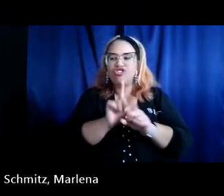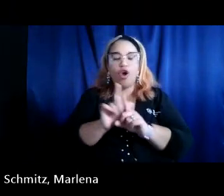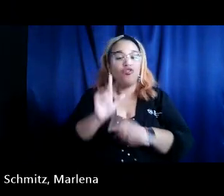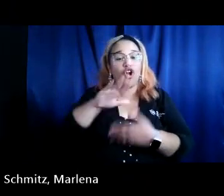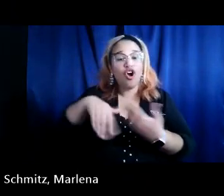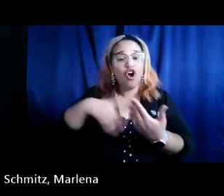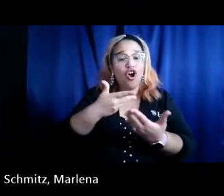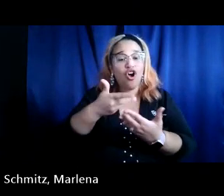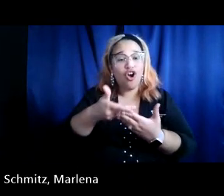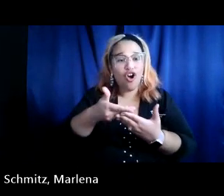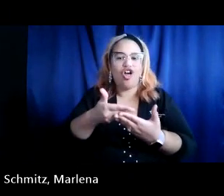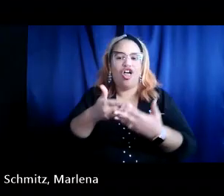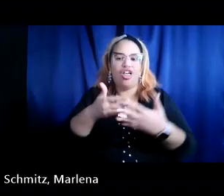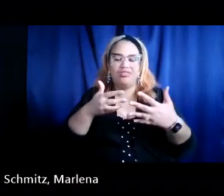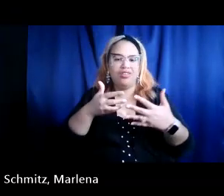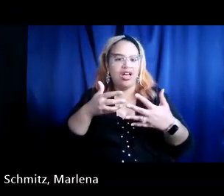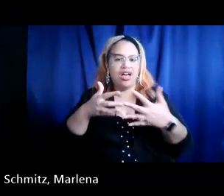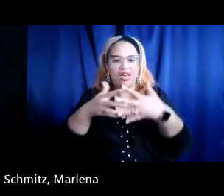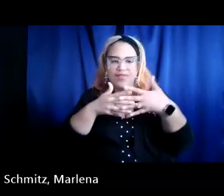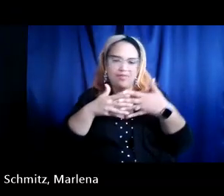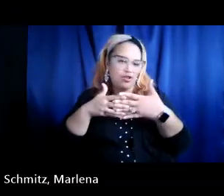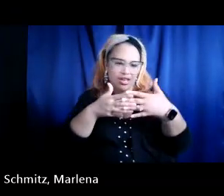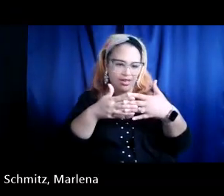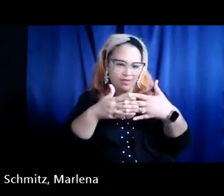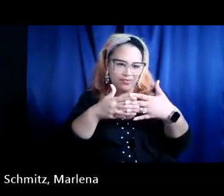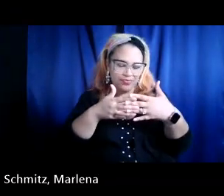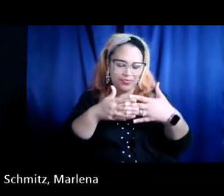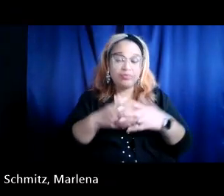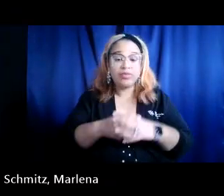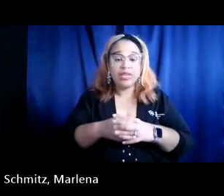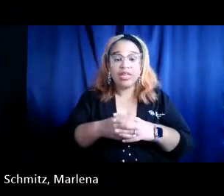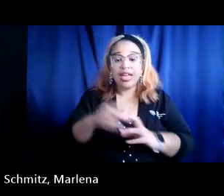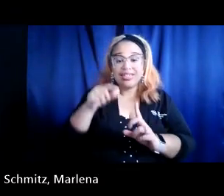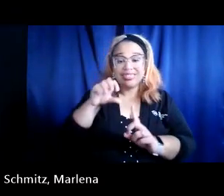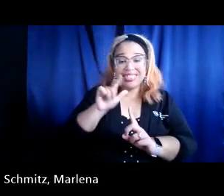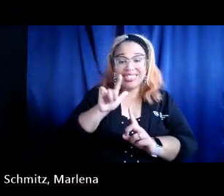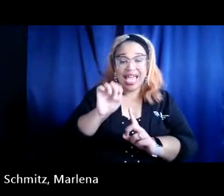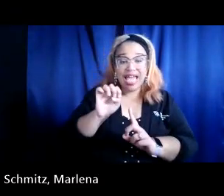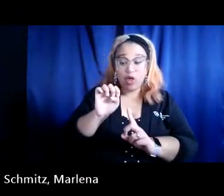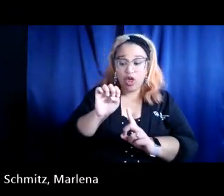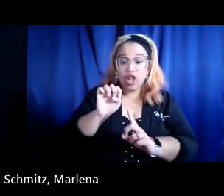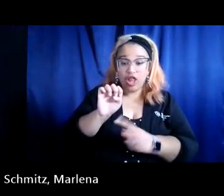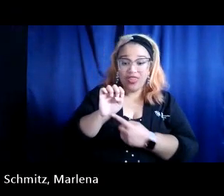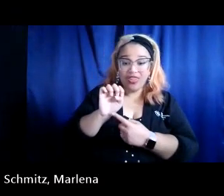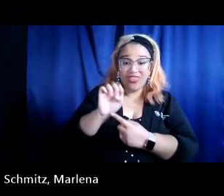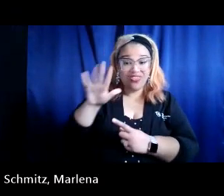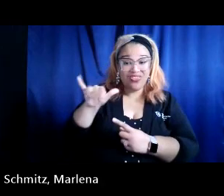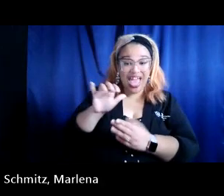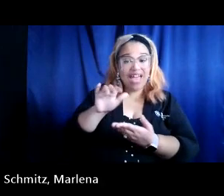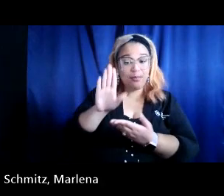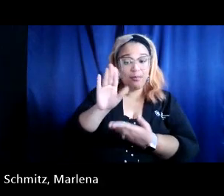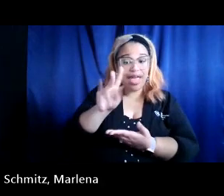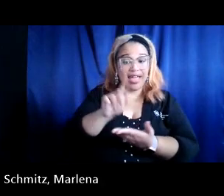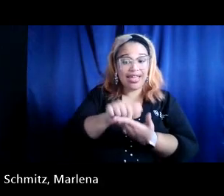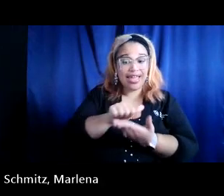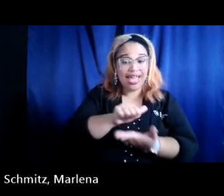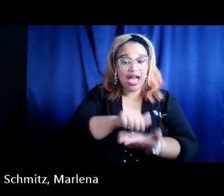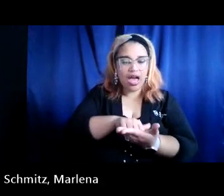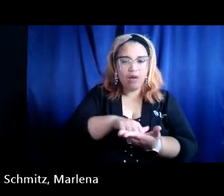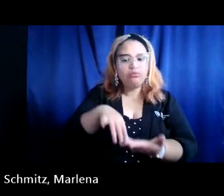such an impact on so many different families, so many different self-advocates. It's such an impact at every chapter of their